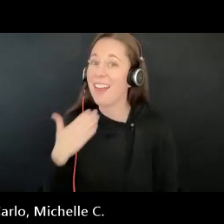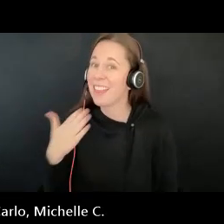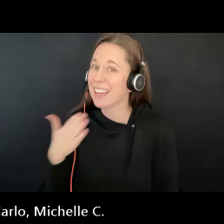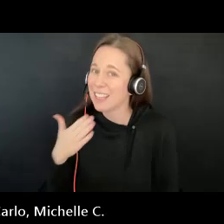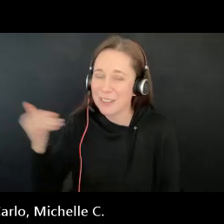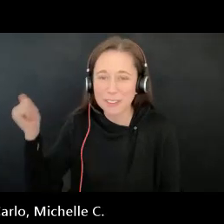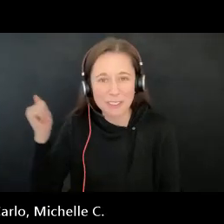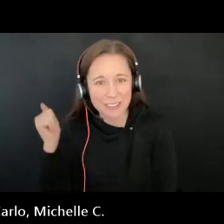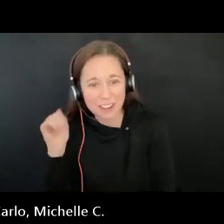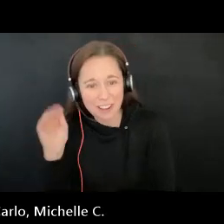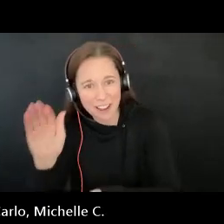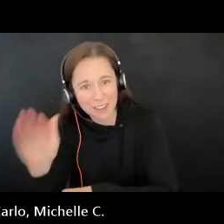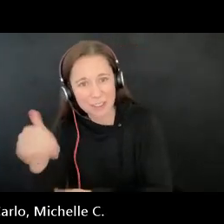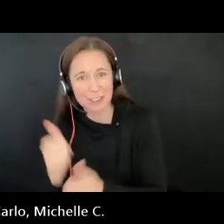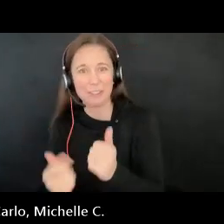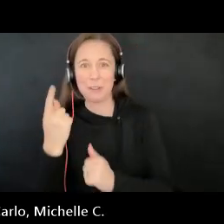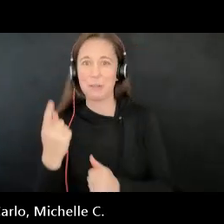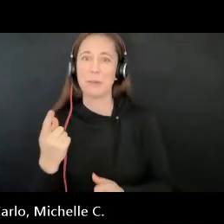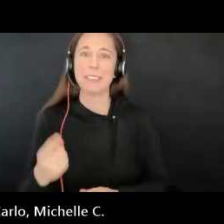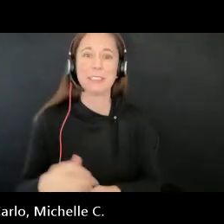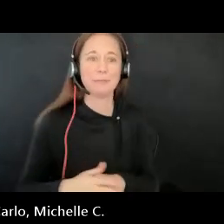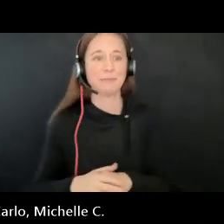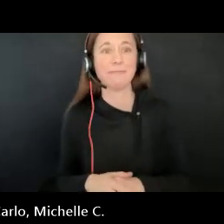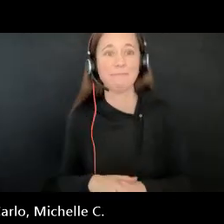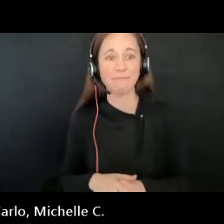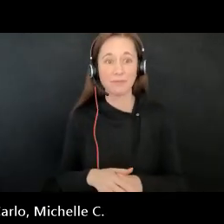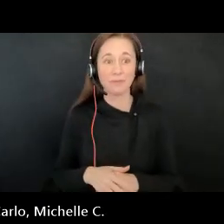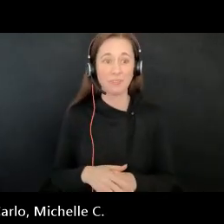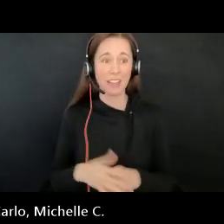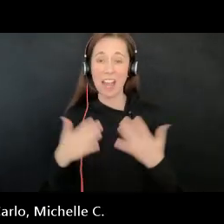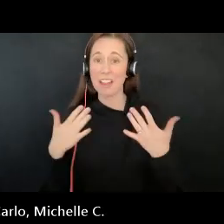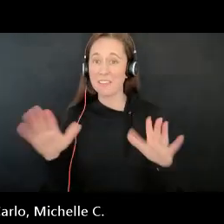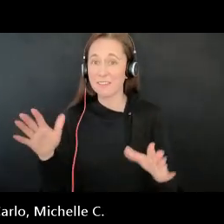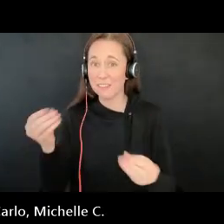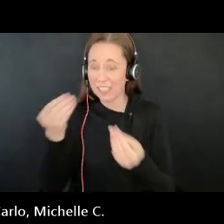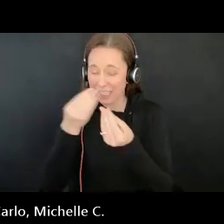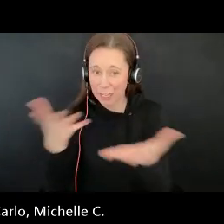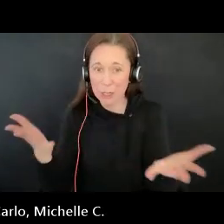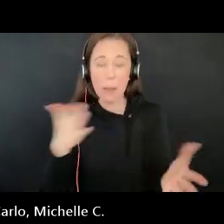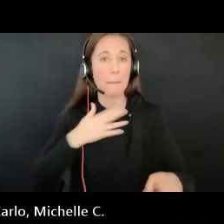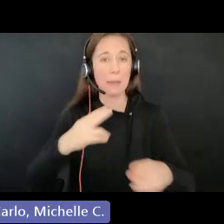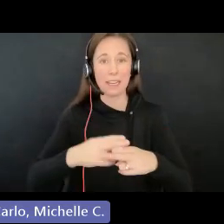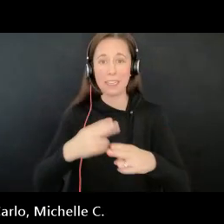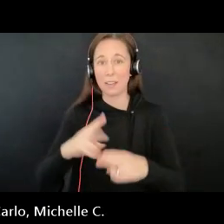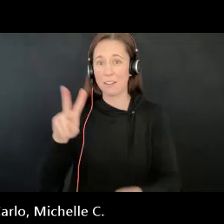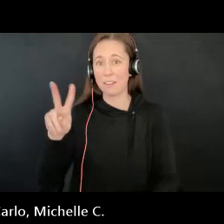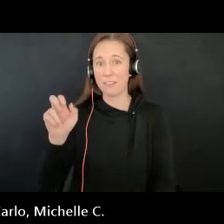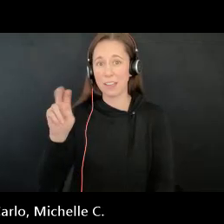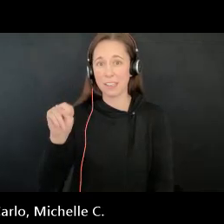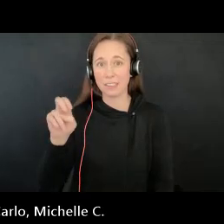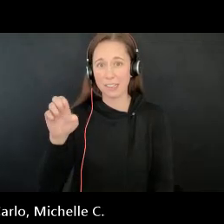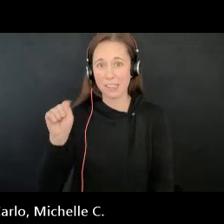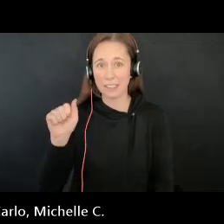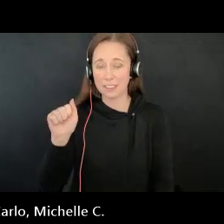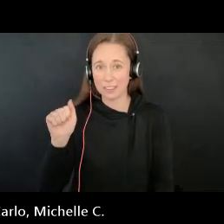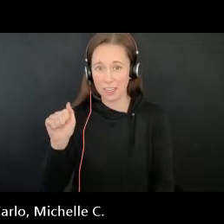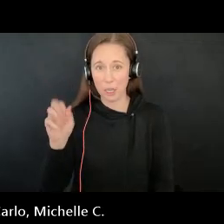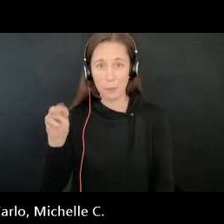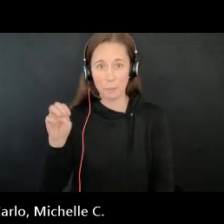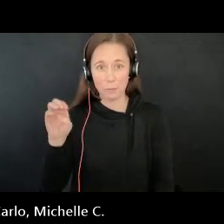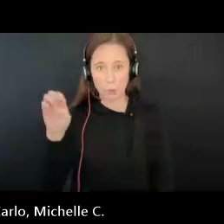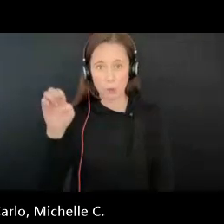afternoon, everyone. As Professor Cardona just stated, my name is Vanessa Moses. I use she, her